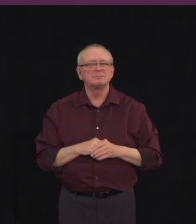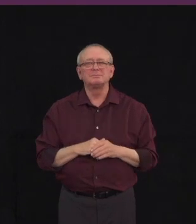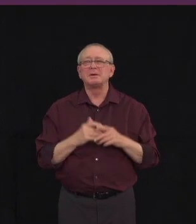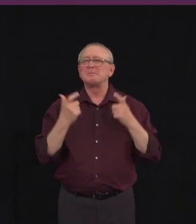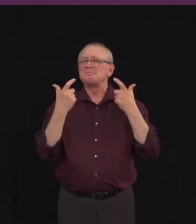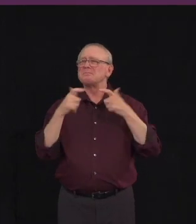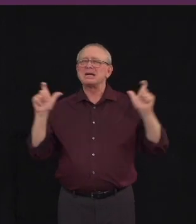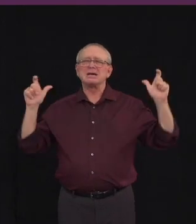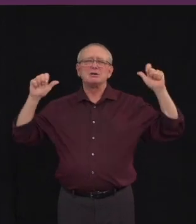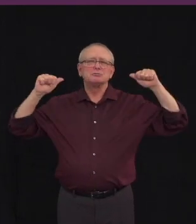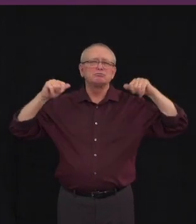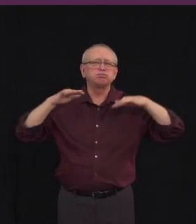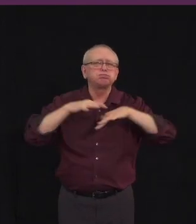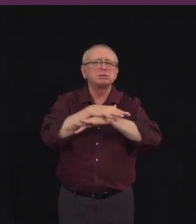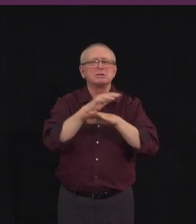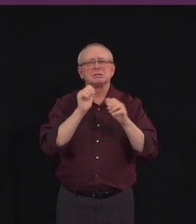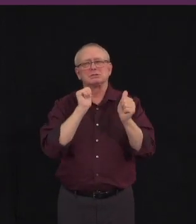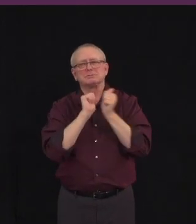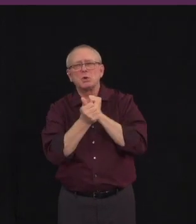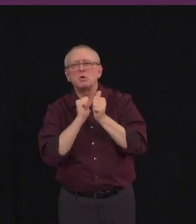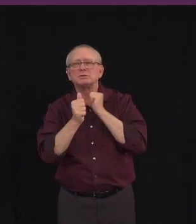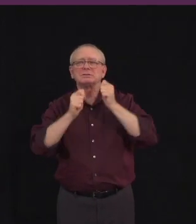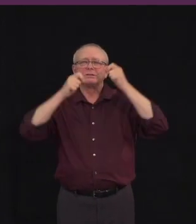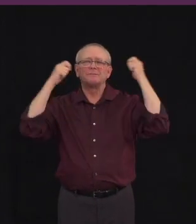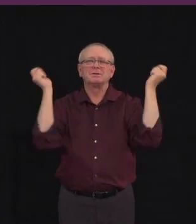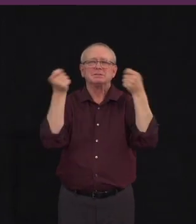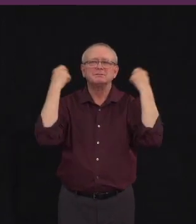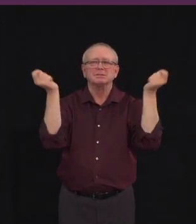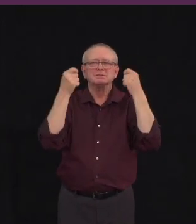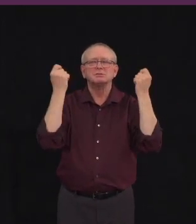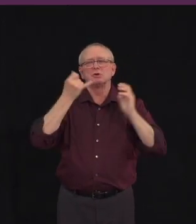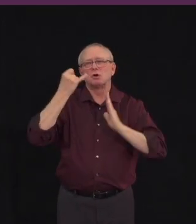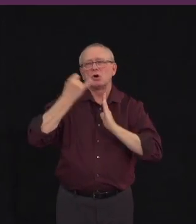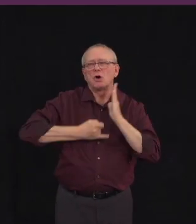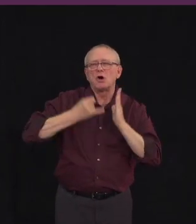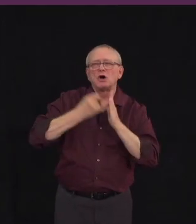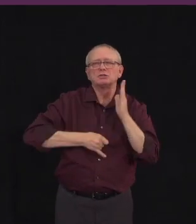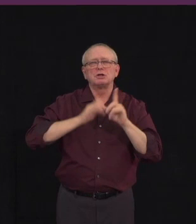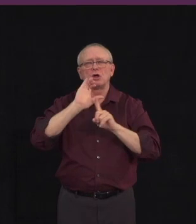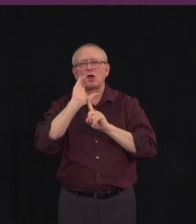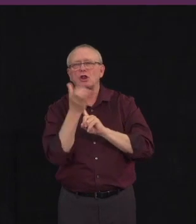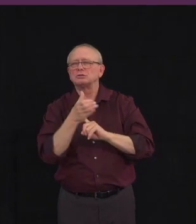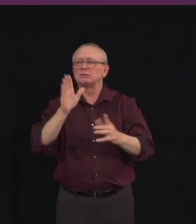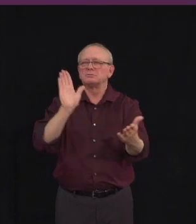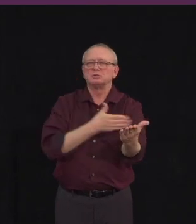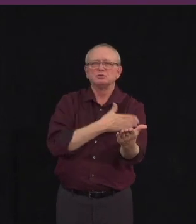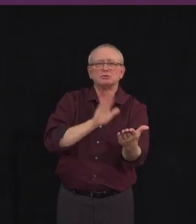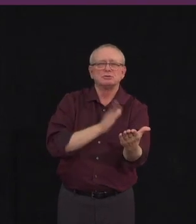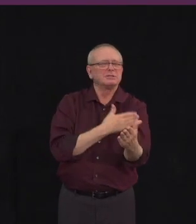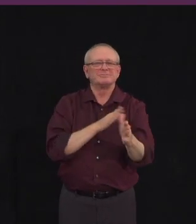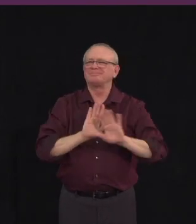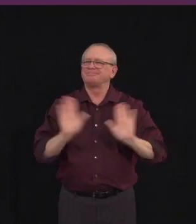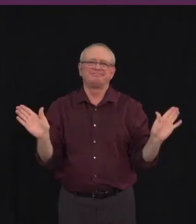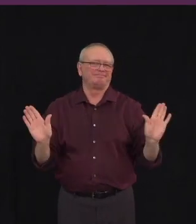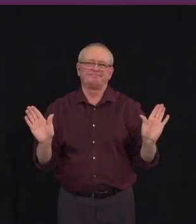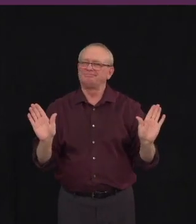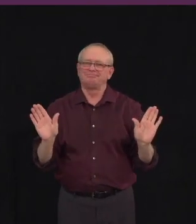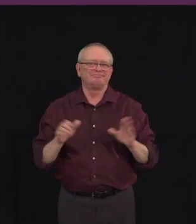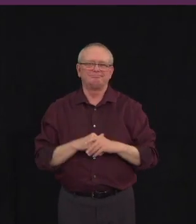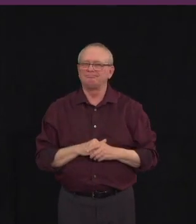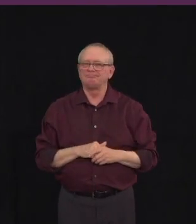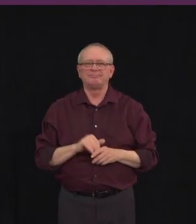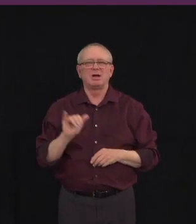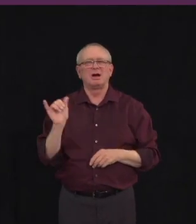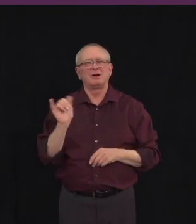gatherings will not be permitted in the second stage. And as in the first stage, we will continue recommending against non-essential